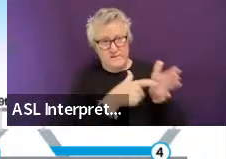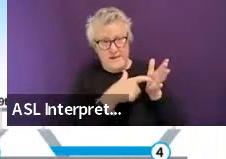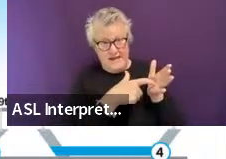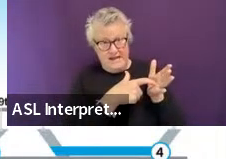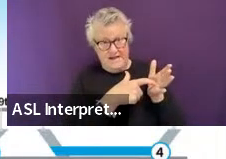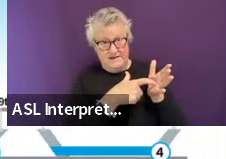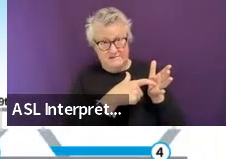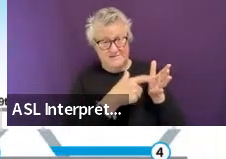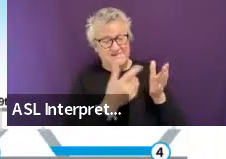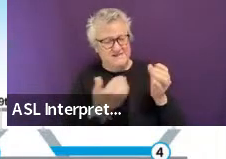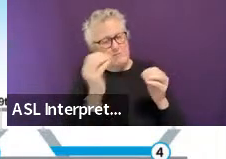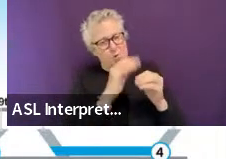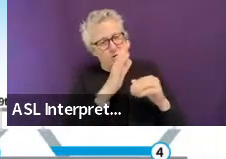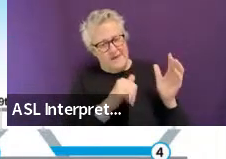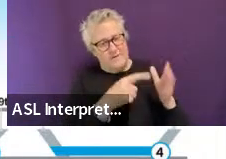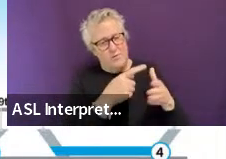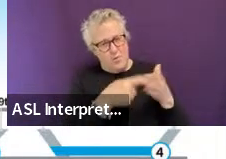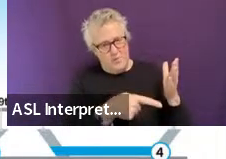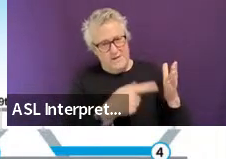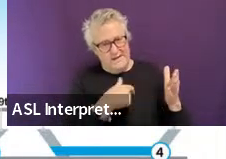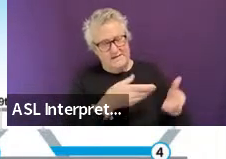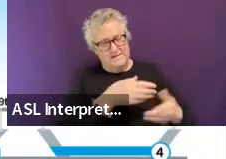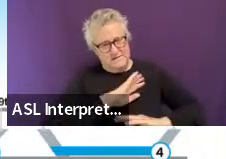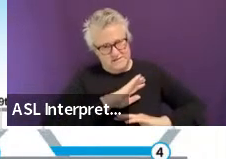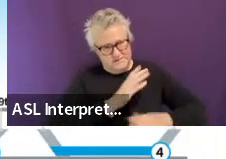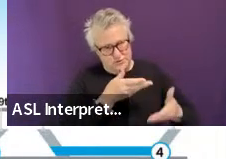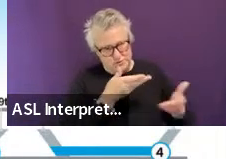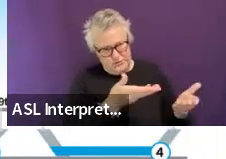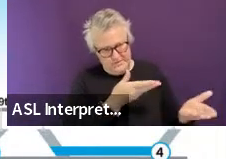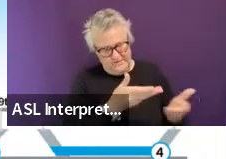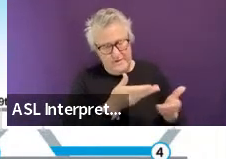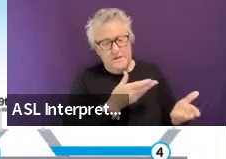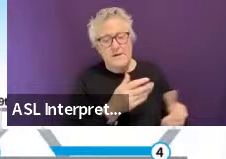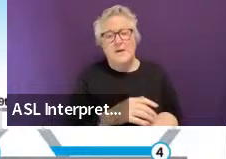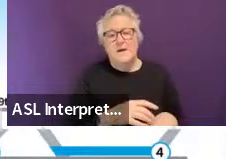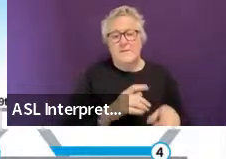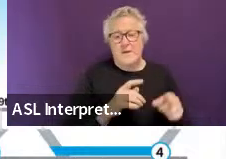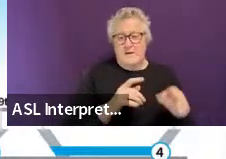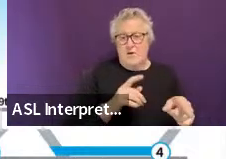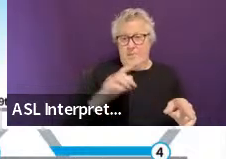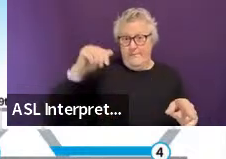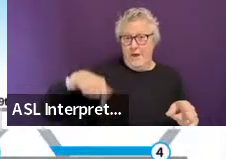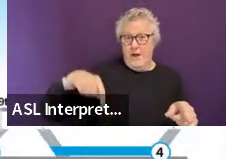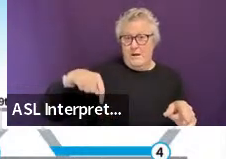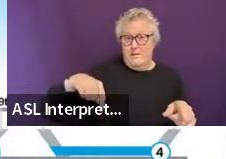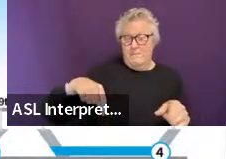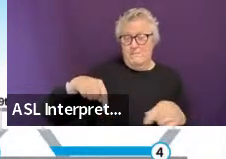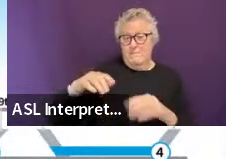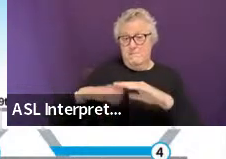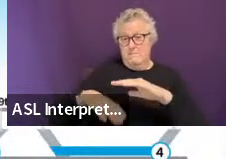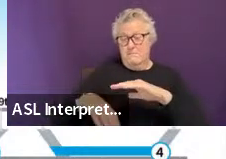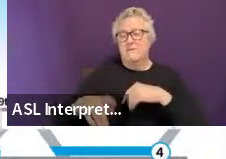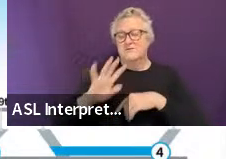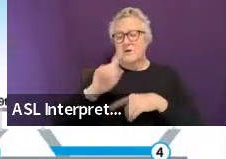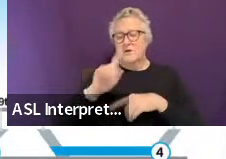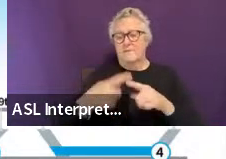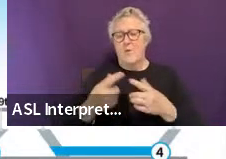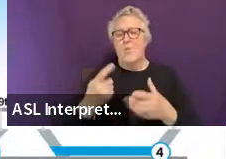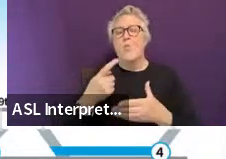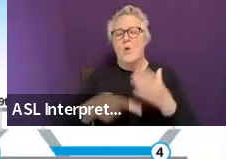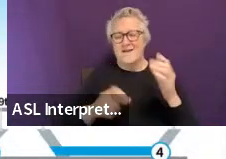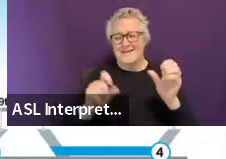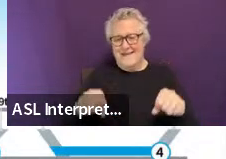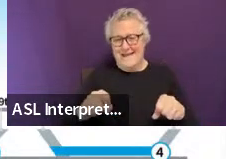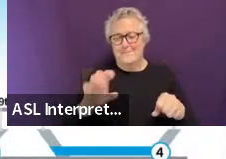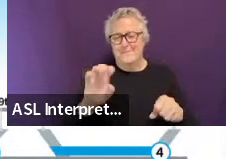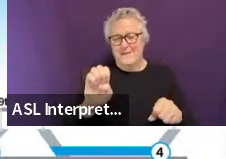little footnote there on the bottom that this is talking about just the amount that can be served. So the other thing to note is the no build is an increase over